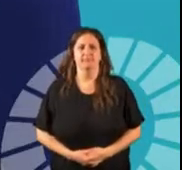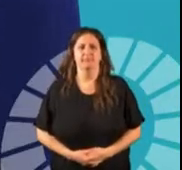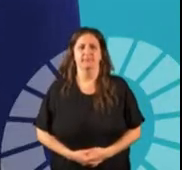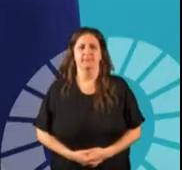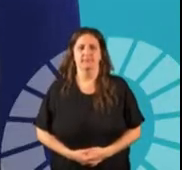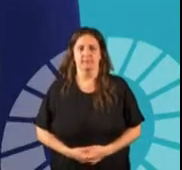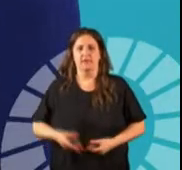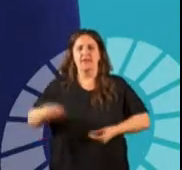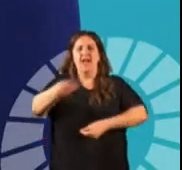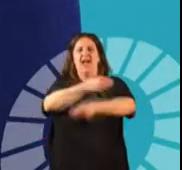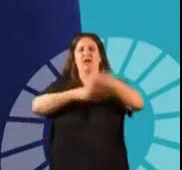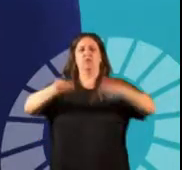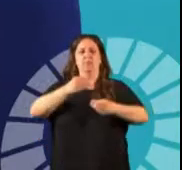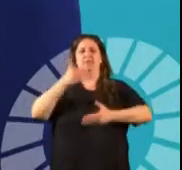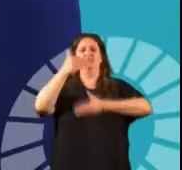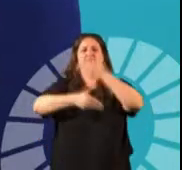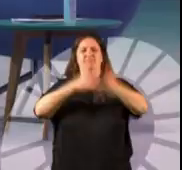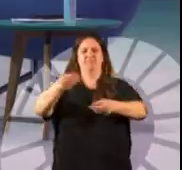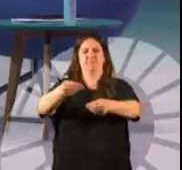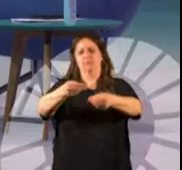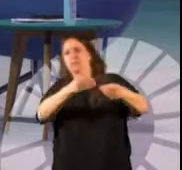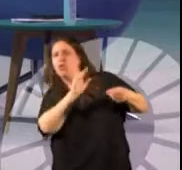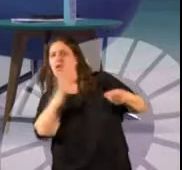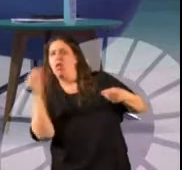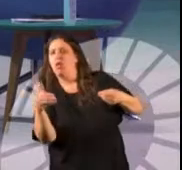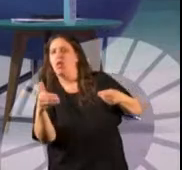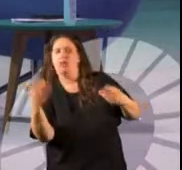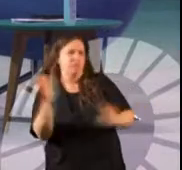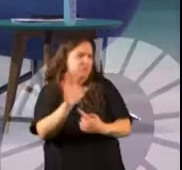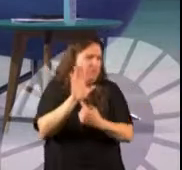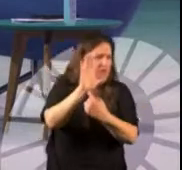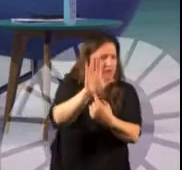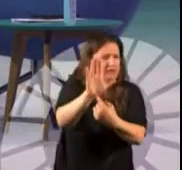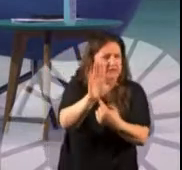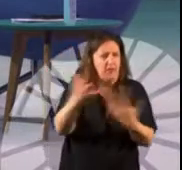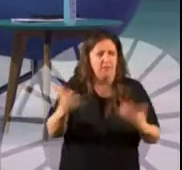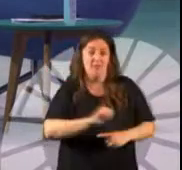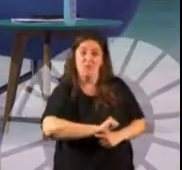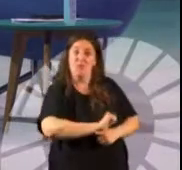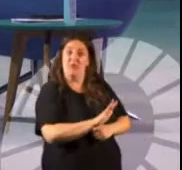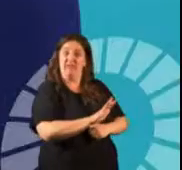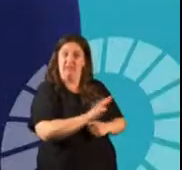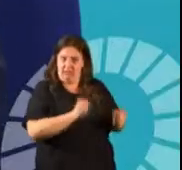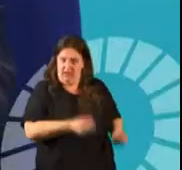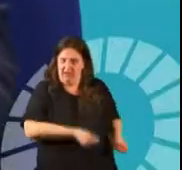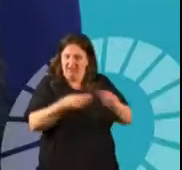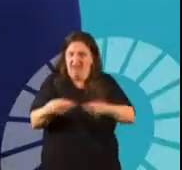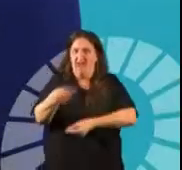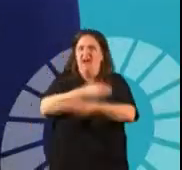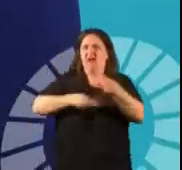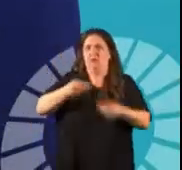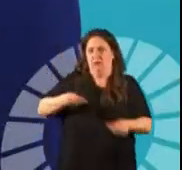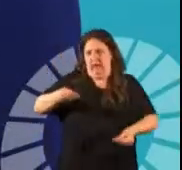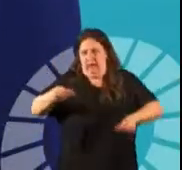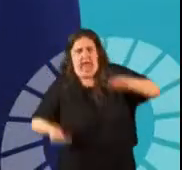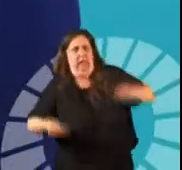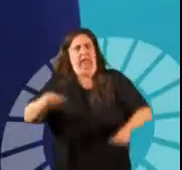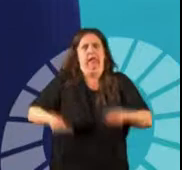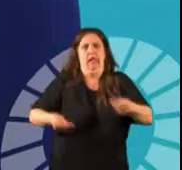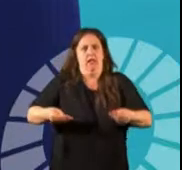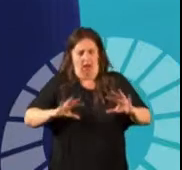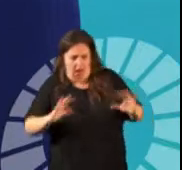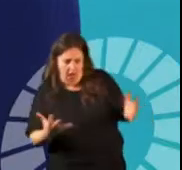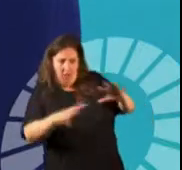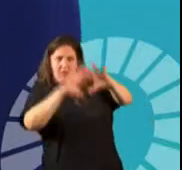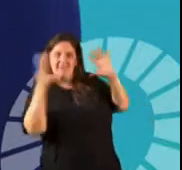concerned. This is the first victim of COVID-19, particularly in developed countries, or developing countries, where women play a central role in